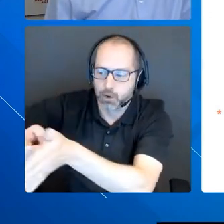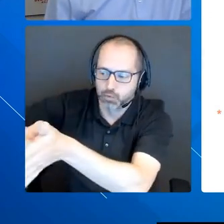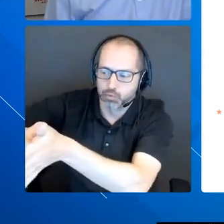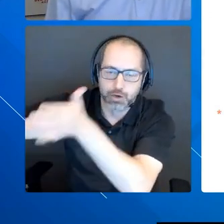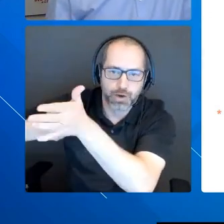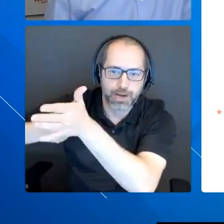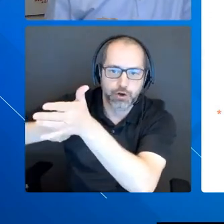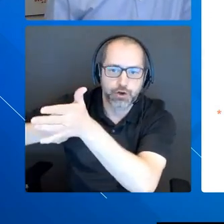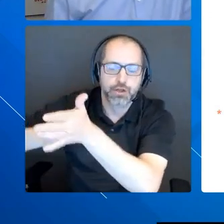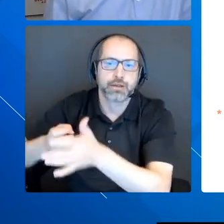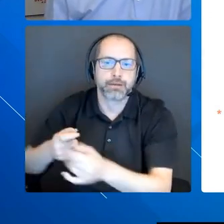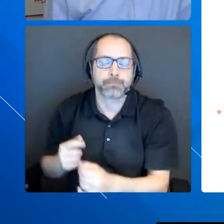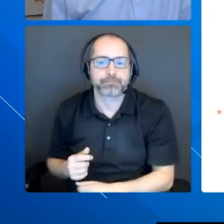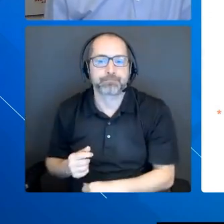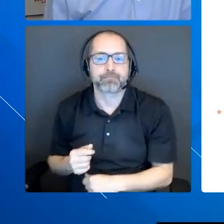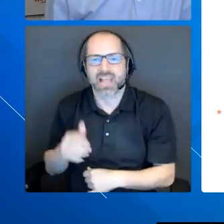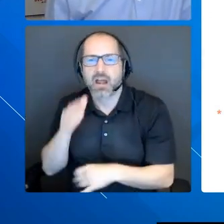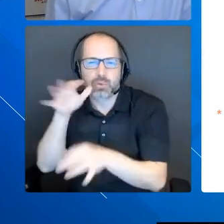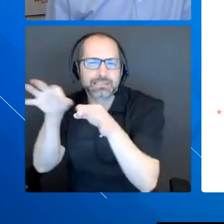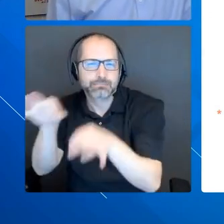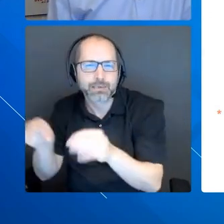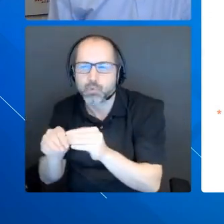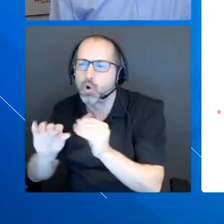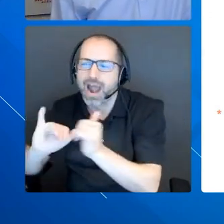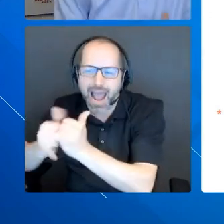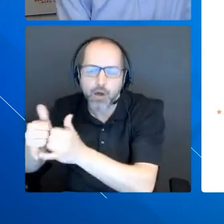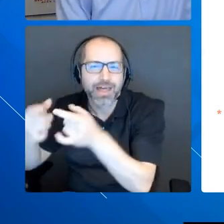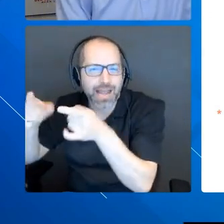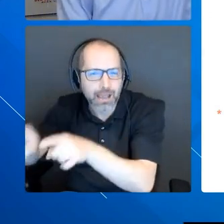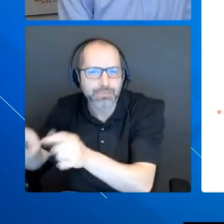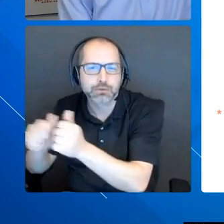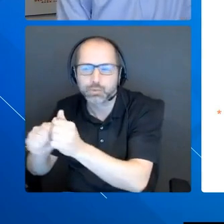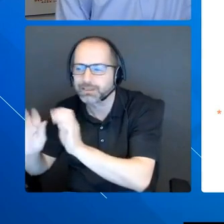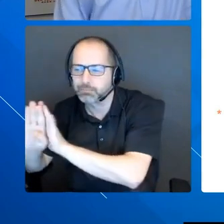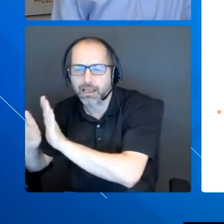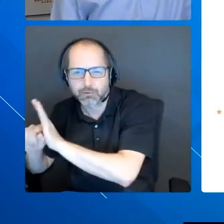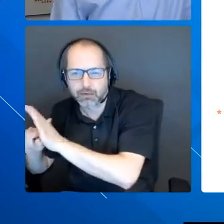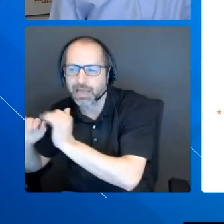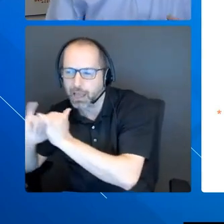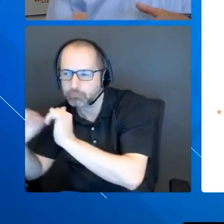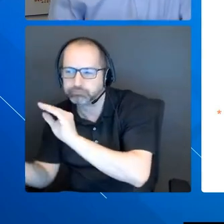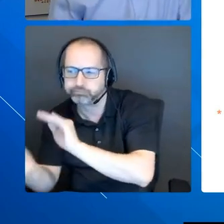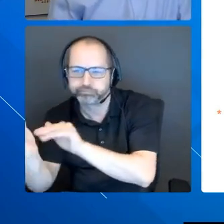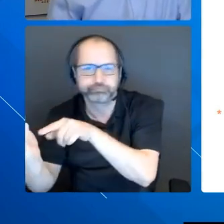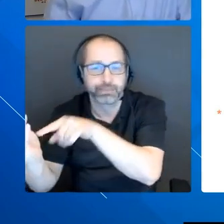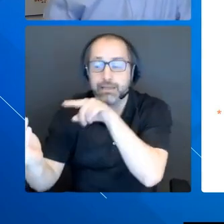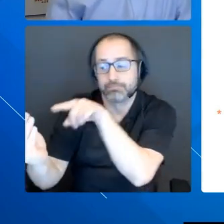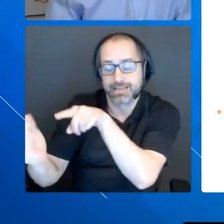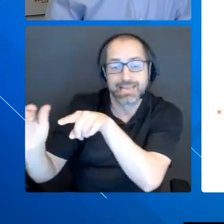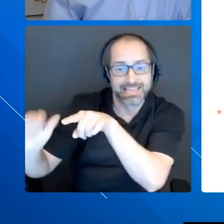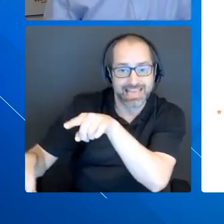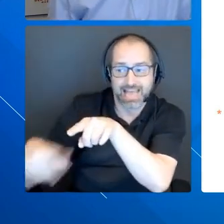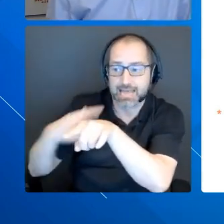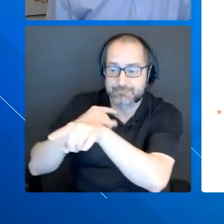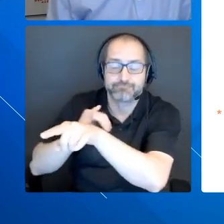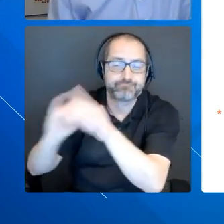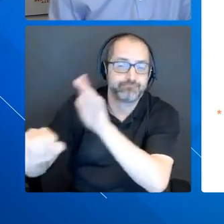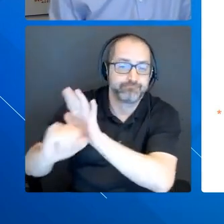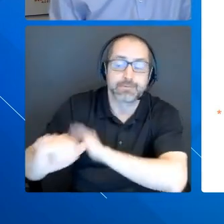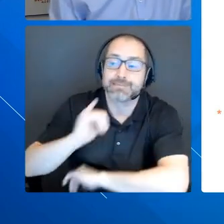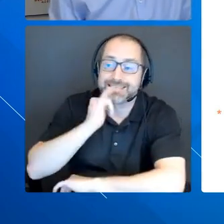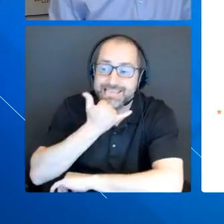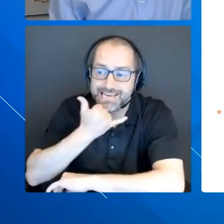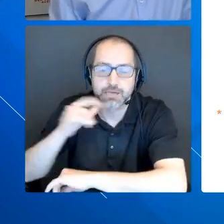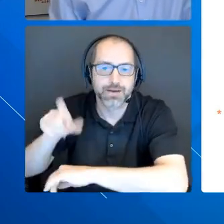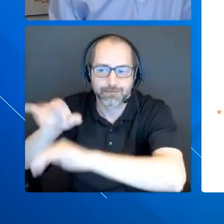which we'll explain later, but you'll know that, hey, this field has an error. You've made a mistake. You have to fill this out correctly or add the information and then go down to the page